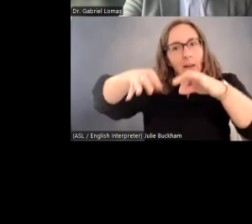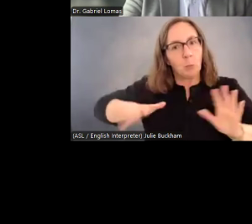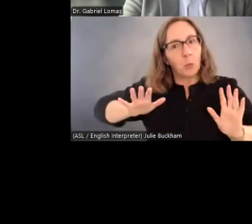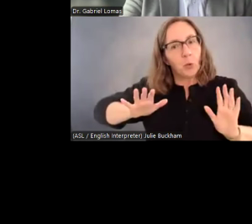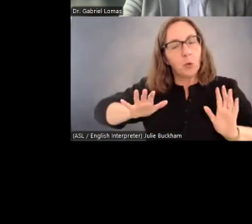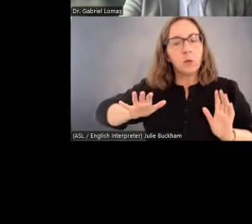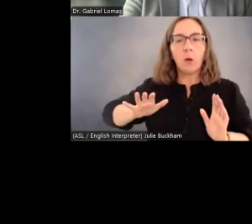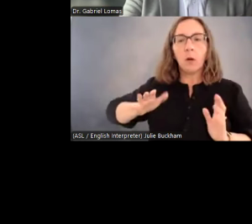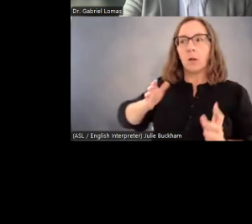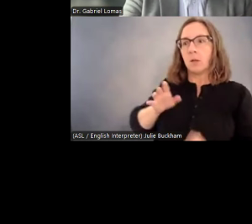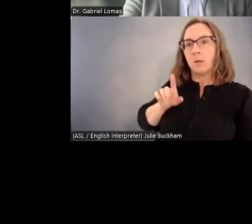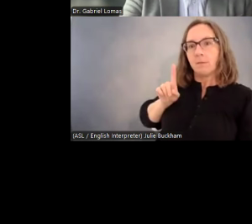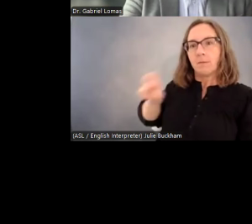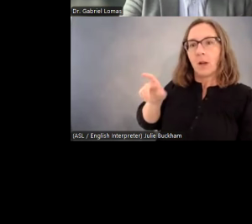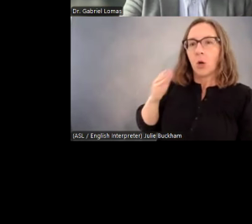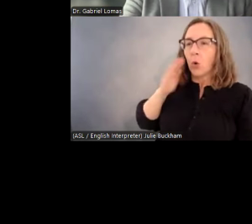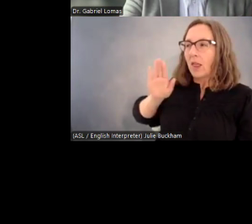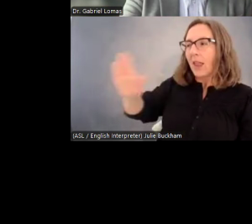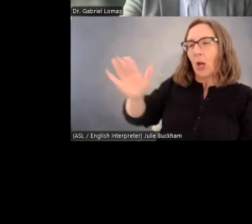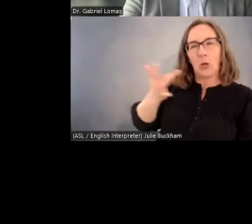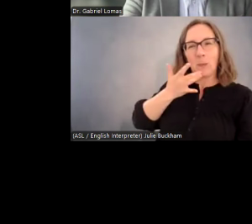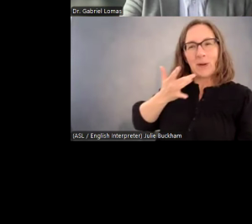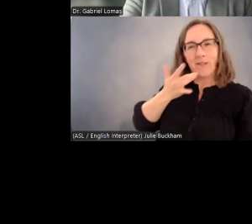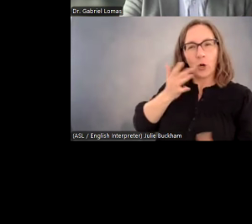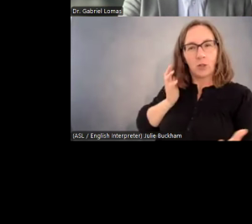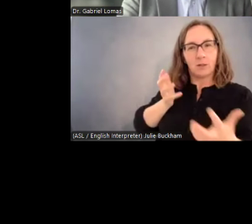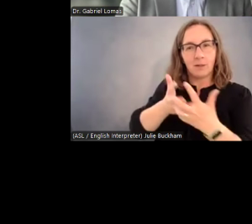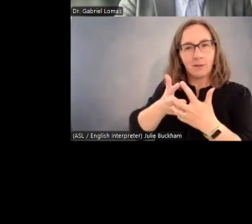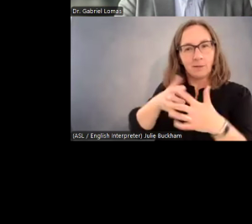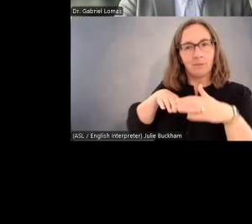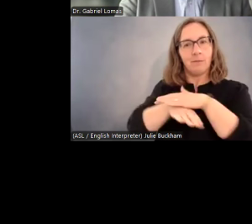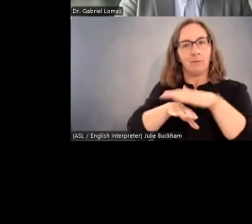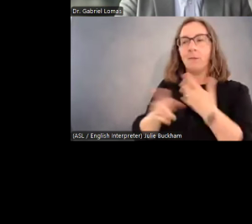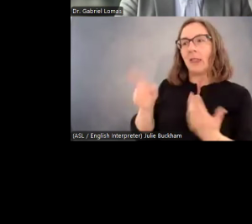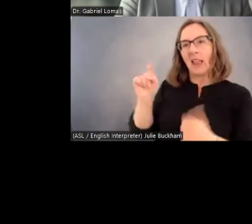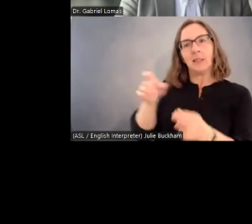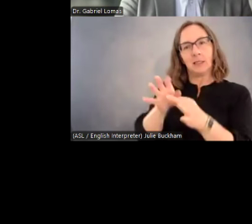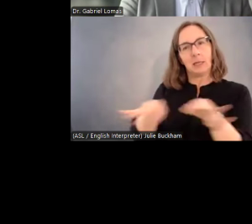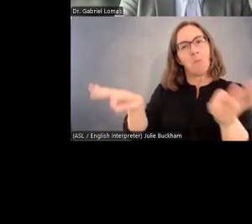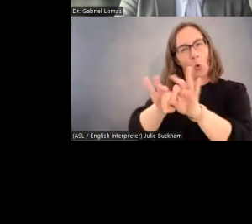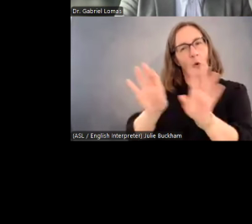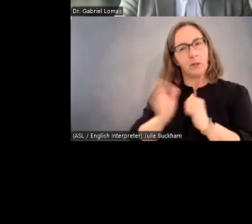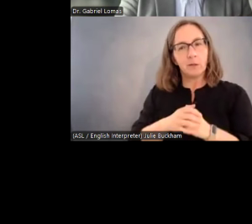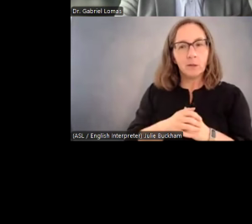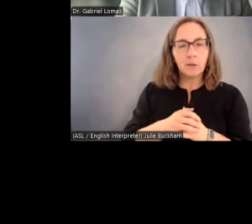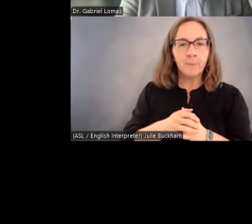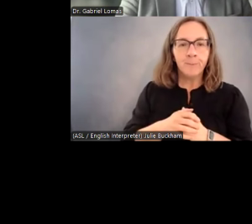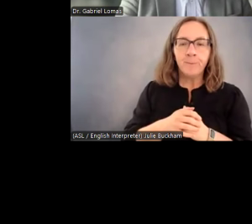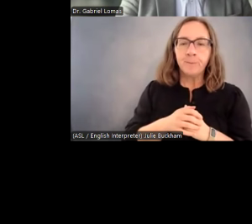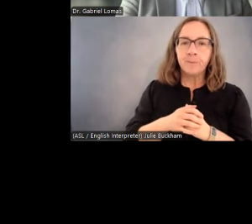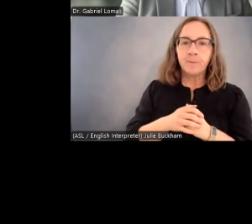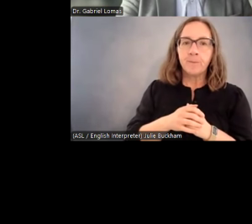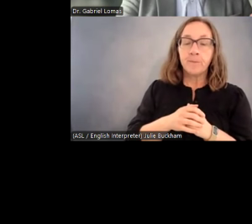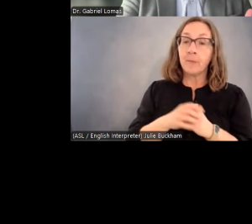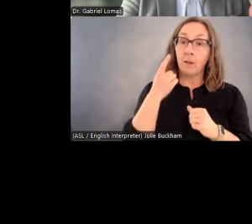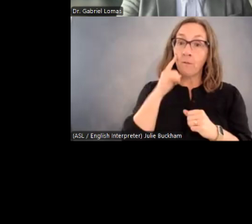that we know what kind of accommodations that they require is important. And during an